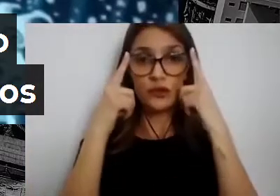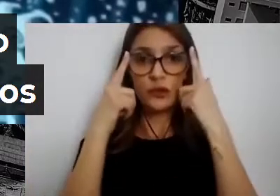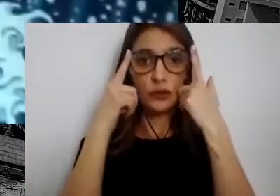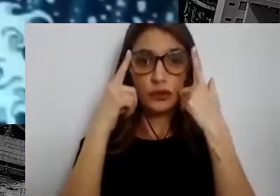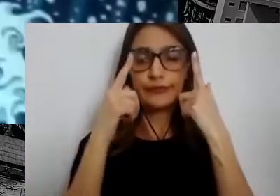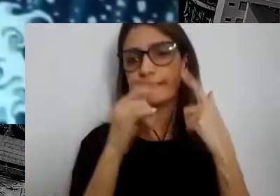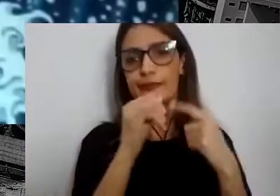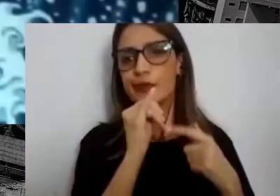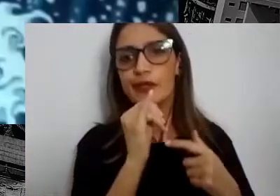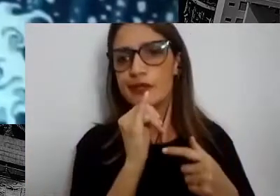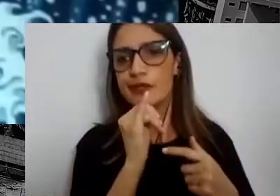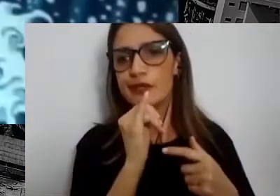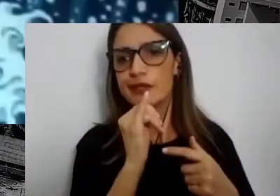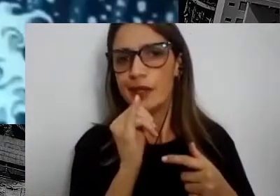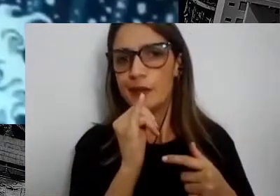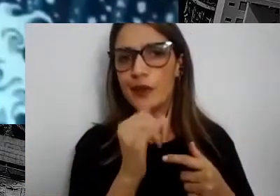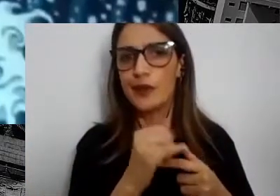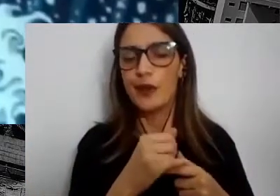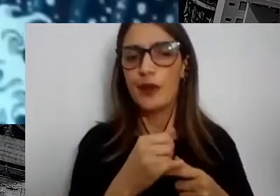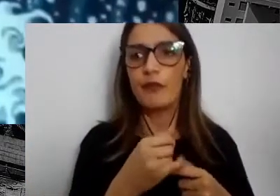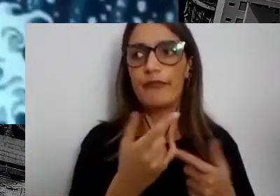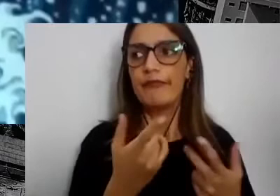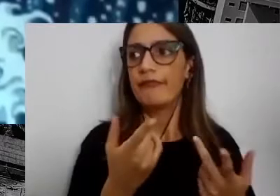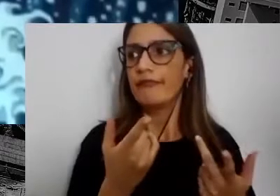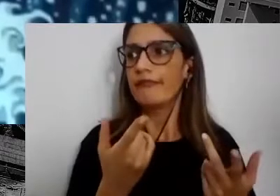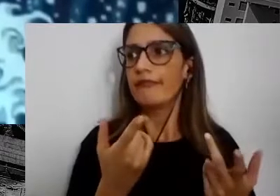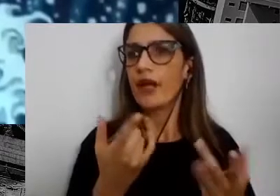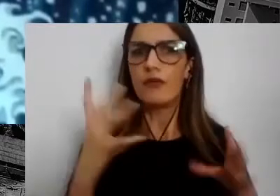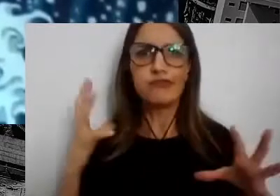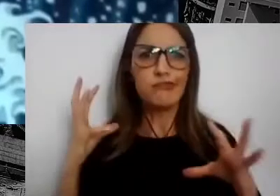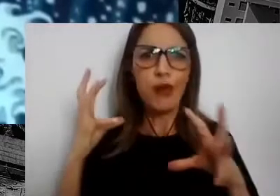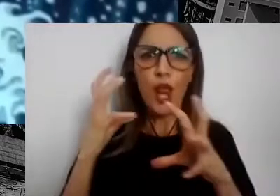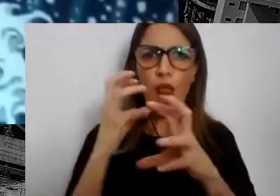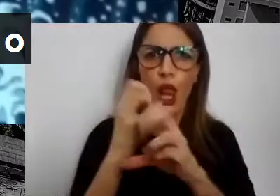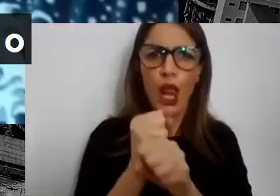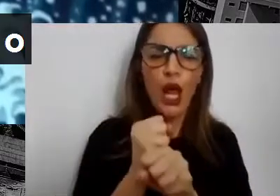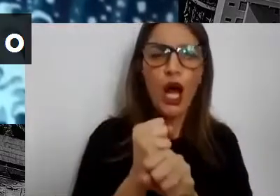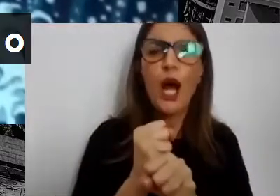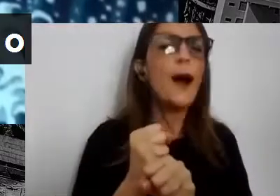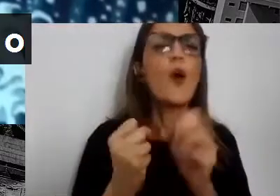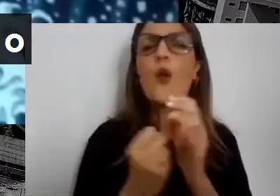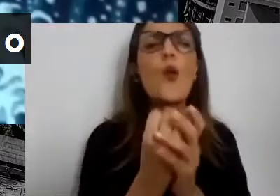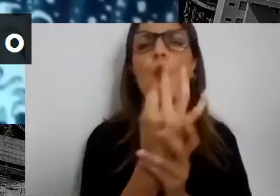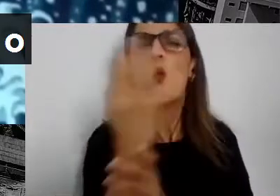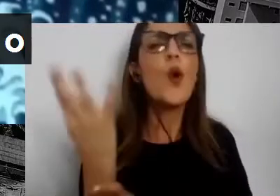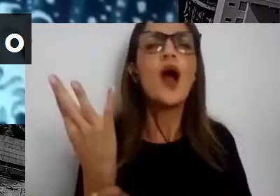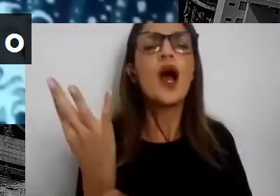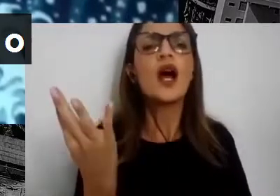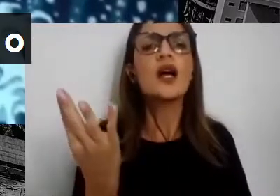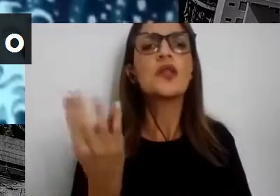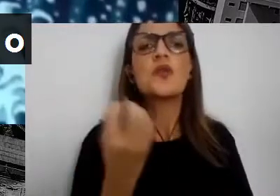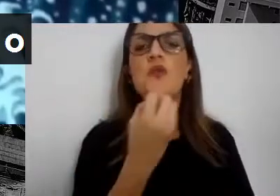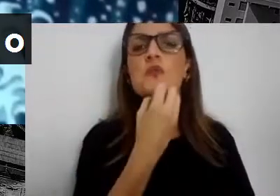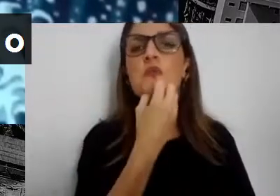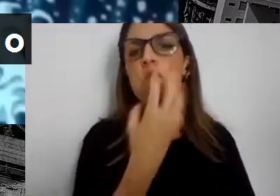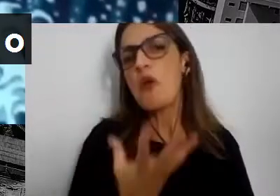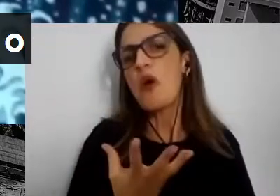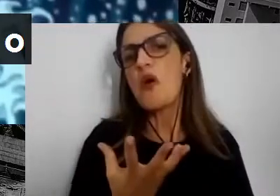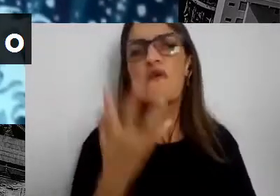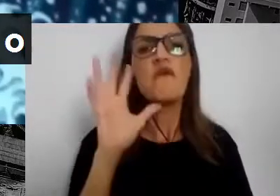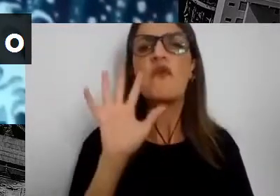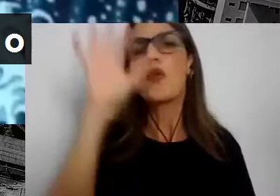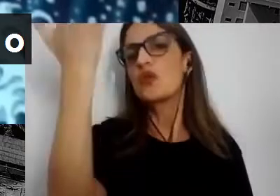associated with the nature-based solution investment. The water quality benefit may be easier to calculate. How this